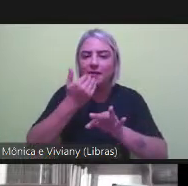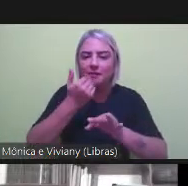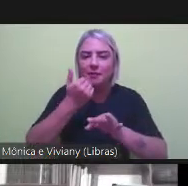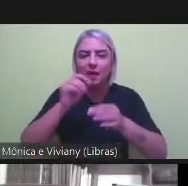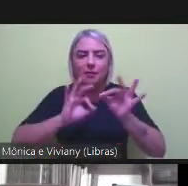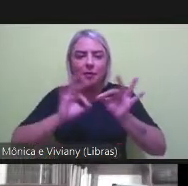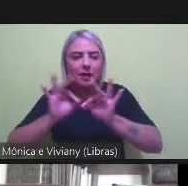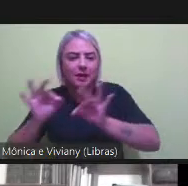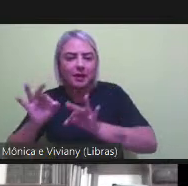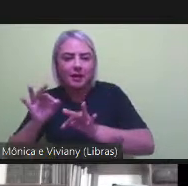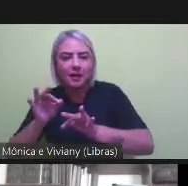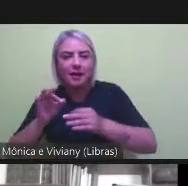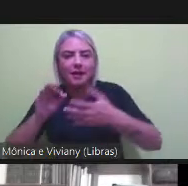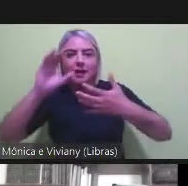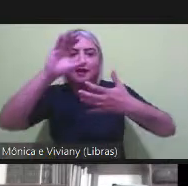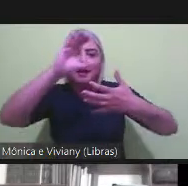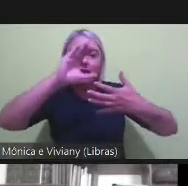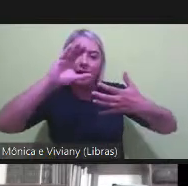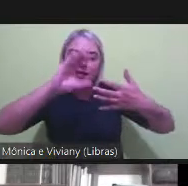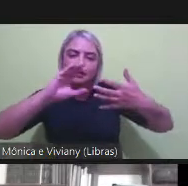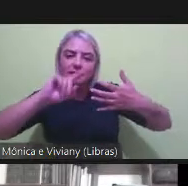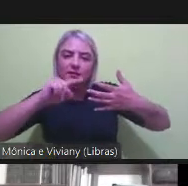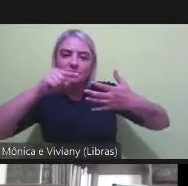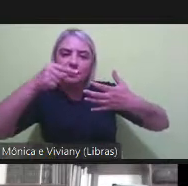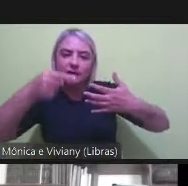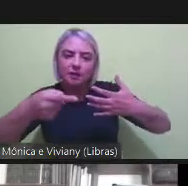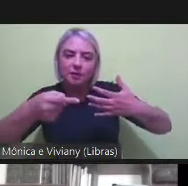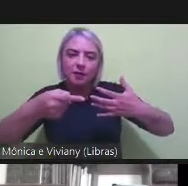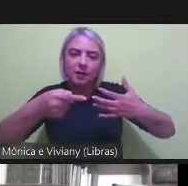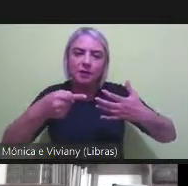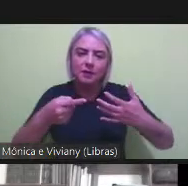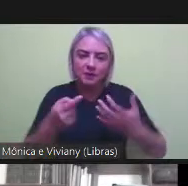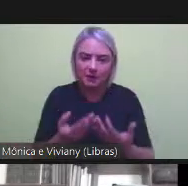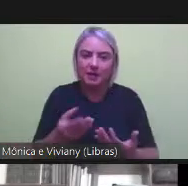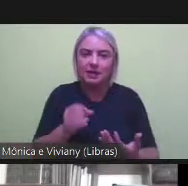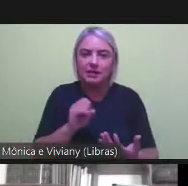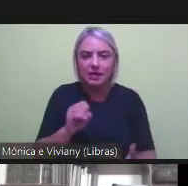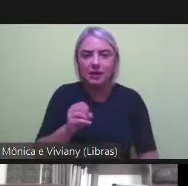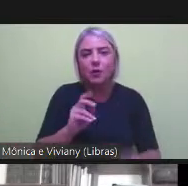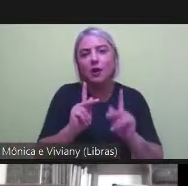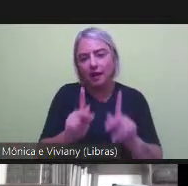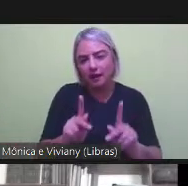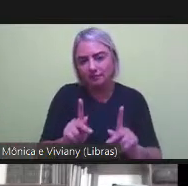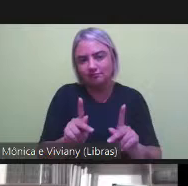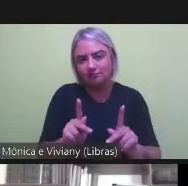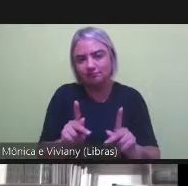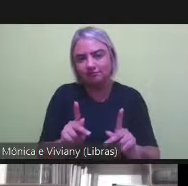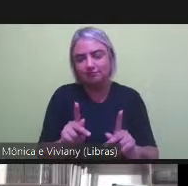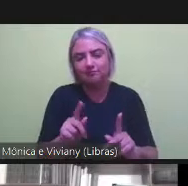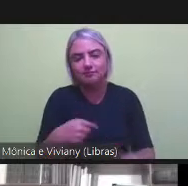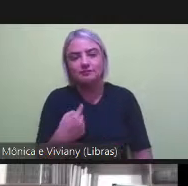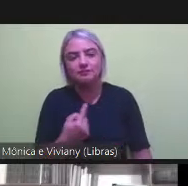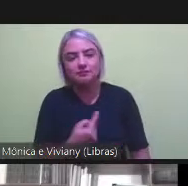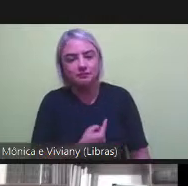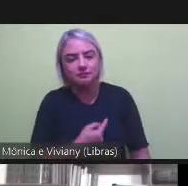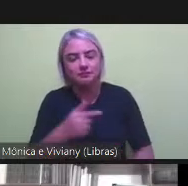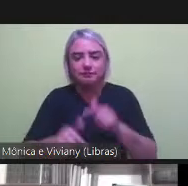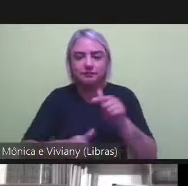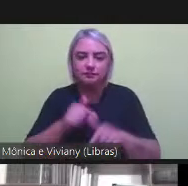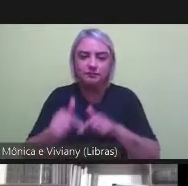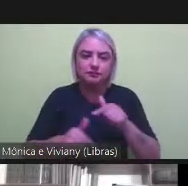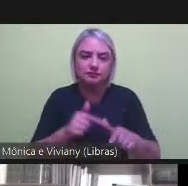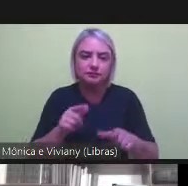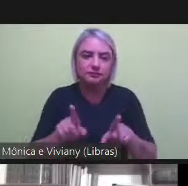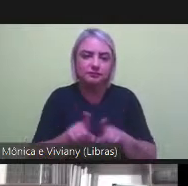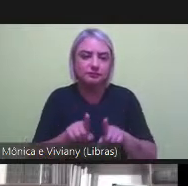these types of food, and try them. And at the same time, we could work to other kinds of contents. We worked